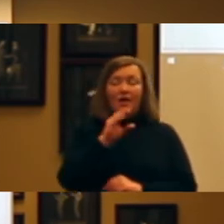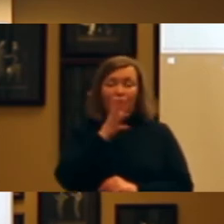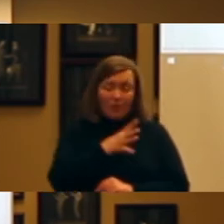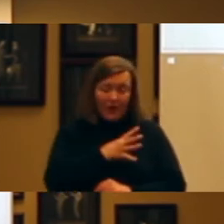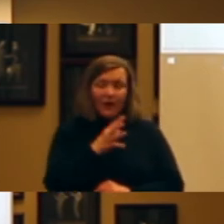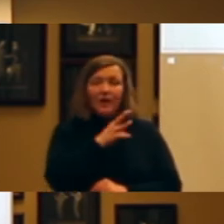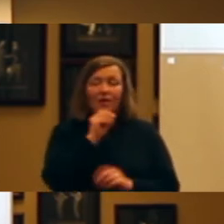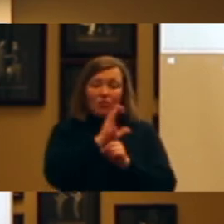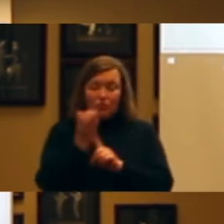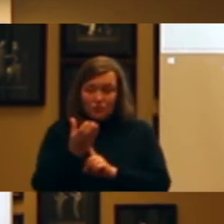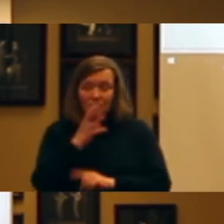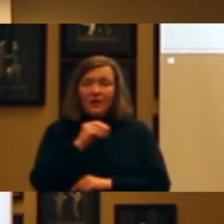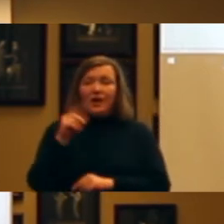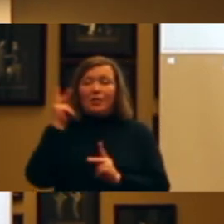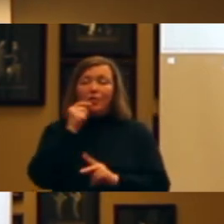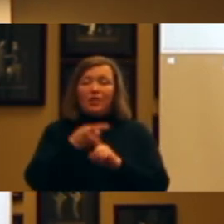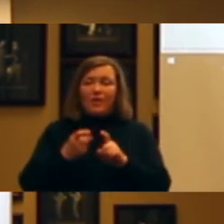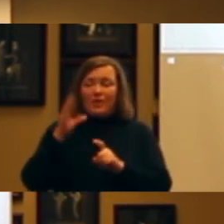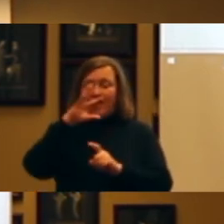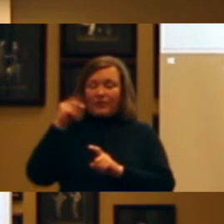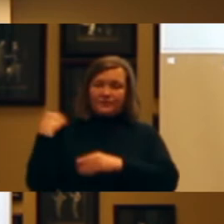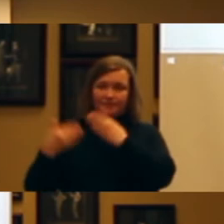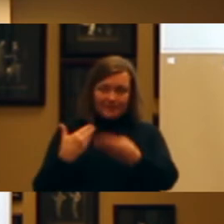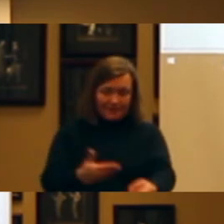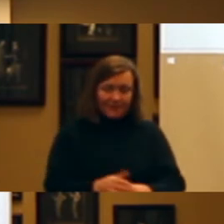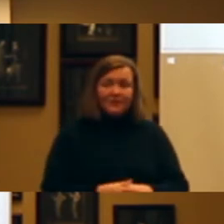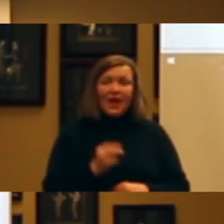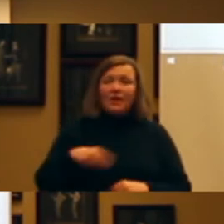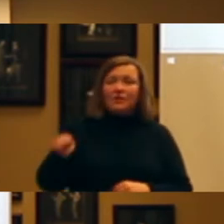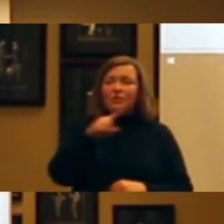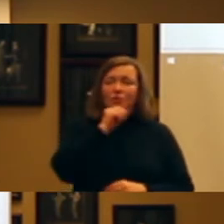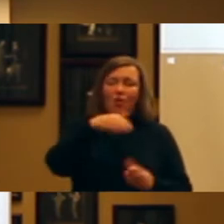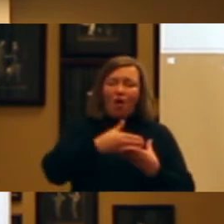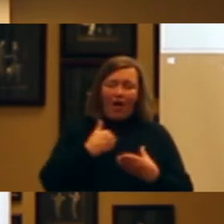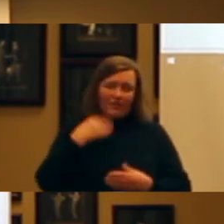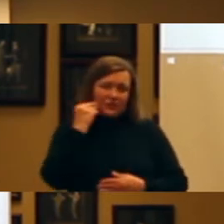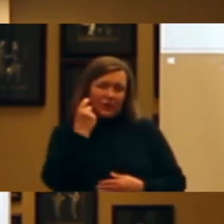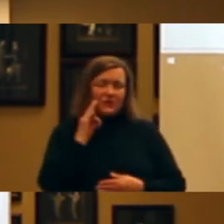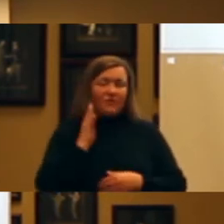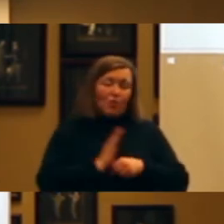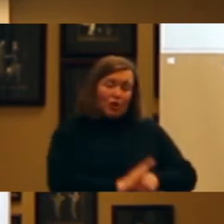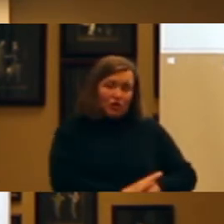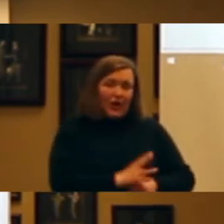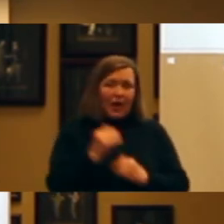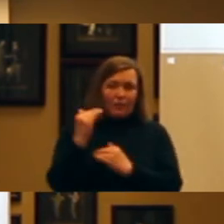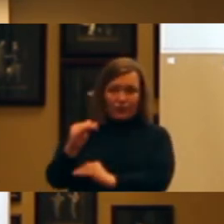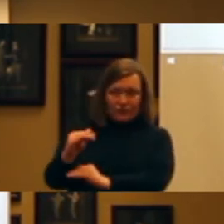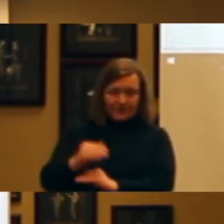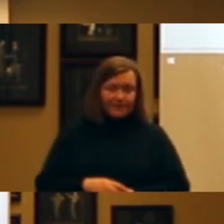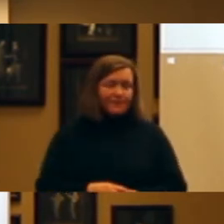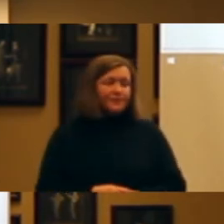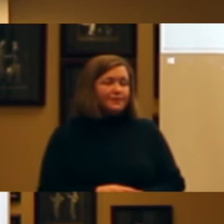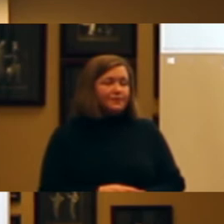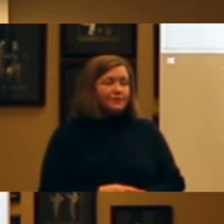Afro-descendants, essentially those who share an experience of oppression and repression.